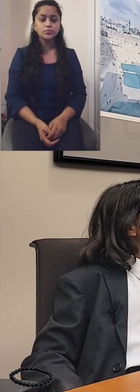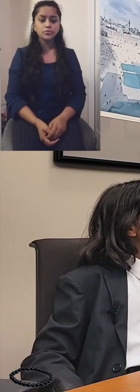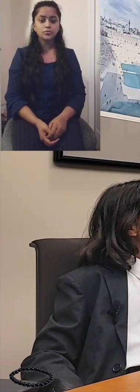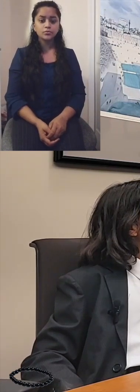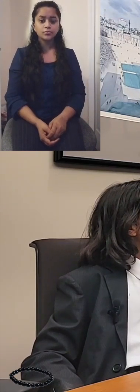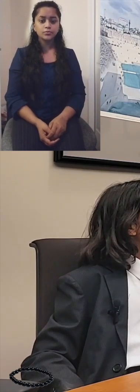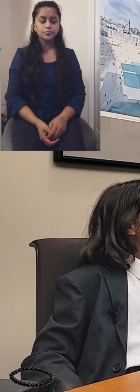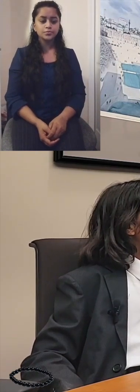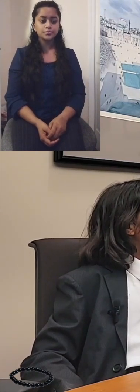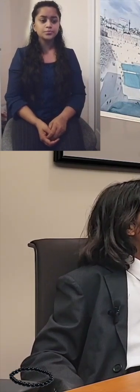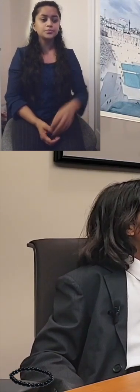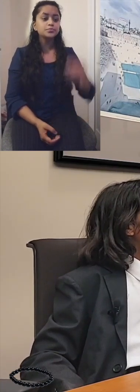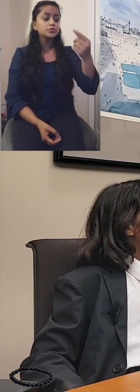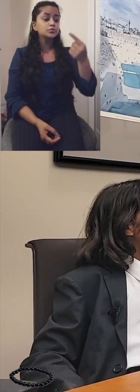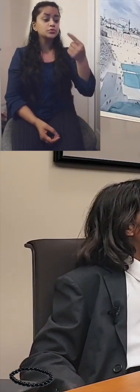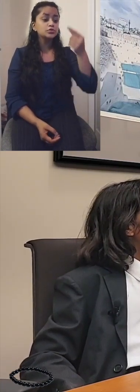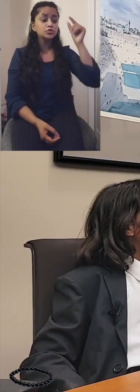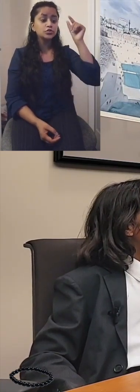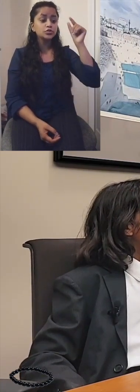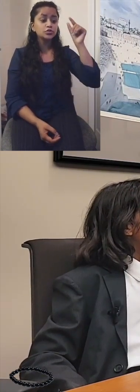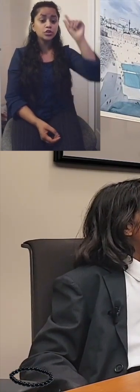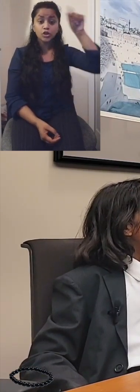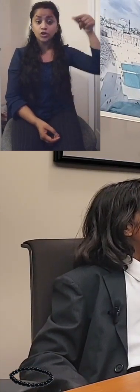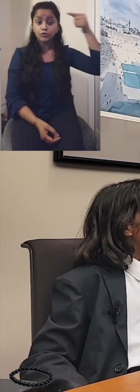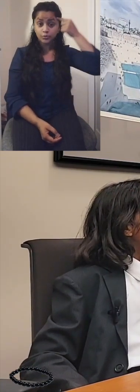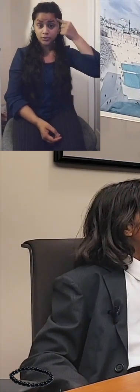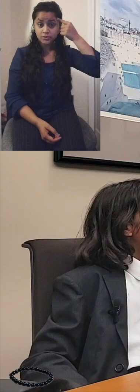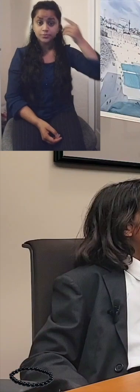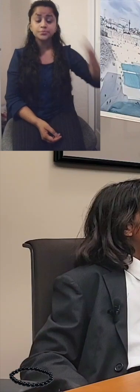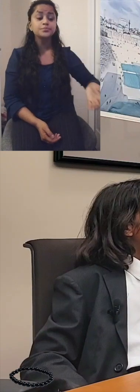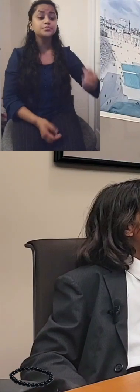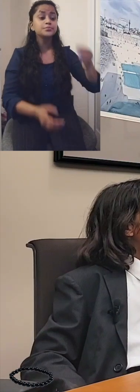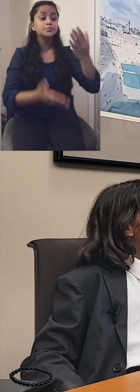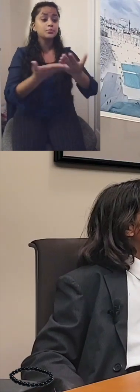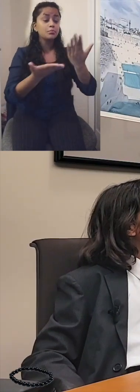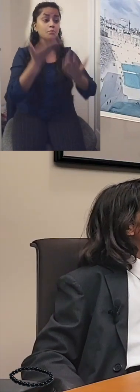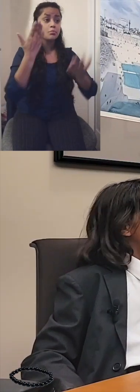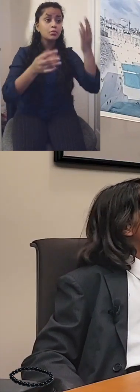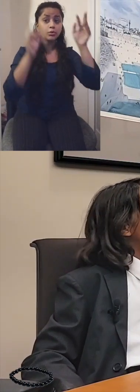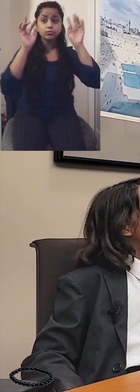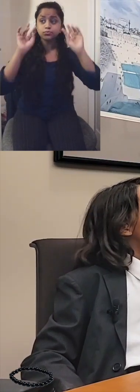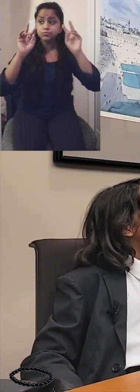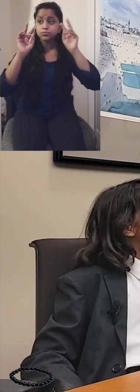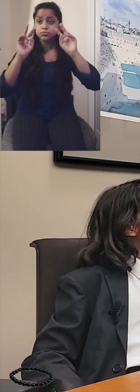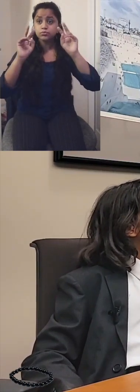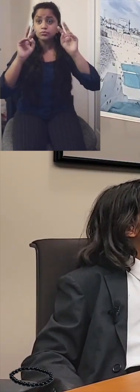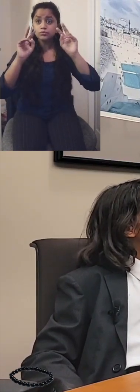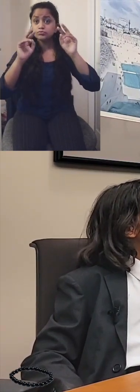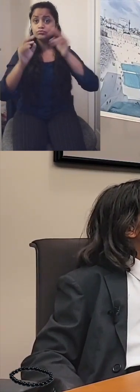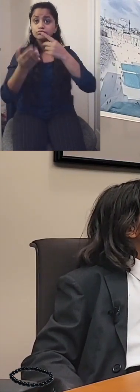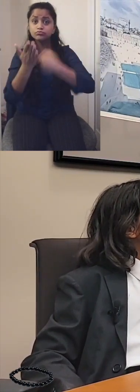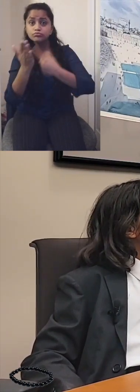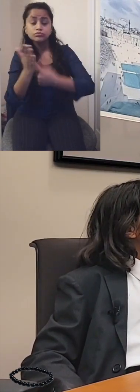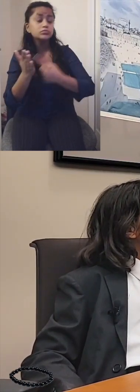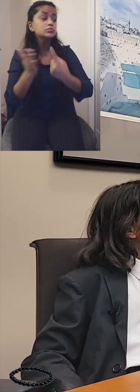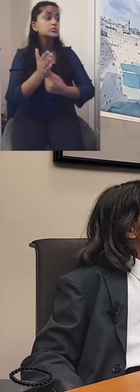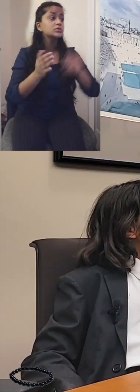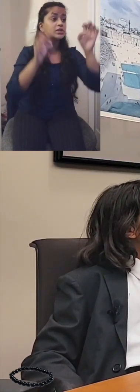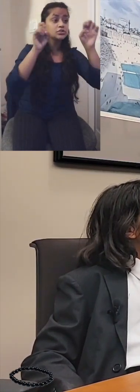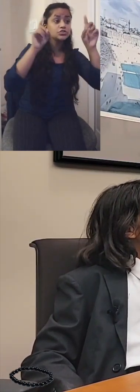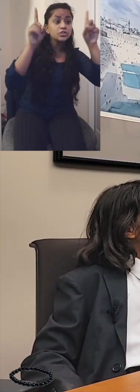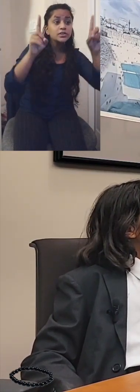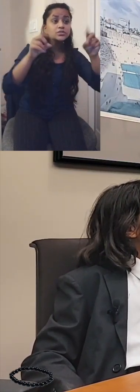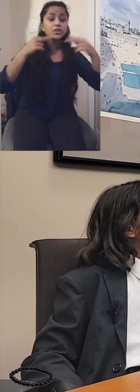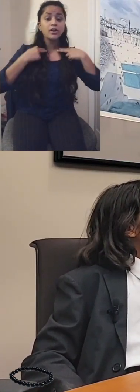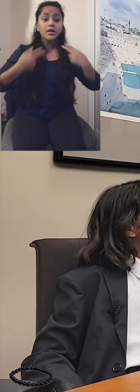the issues they are dealing with day by day, which might be around education, your schools,